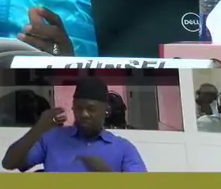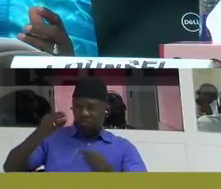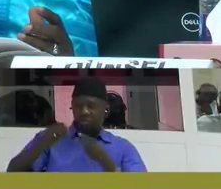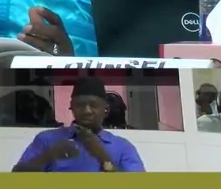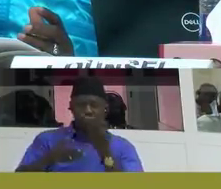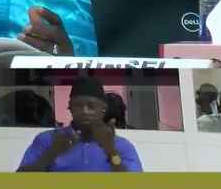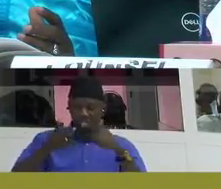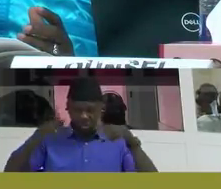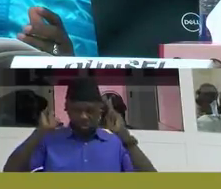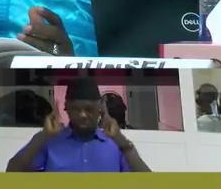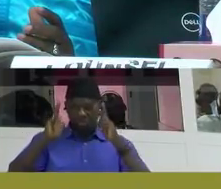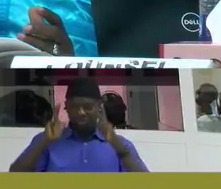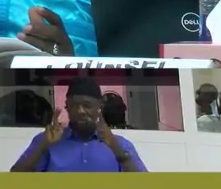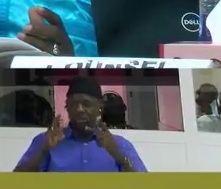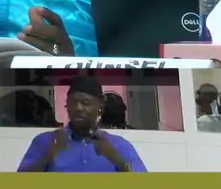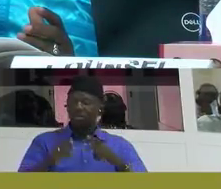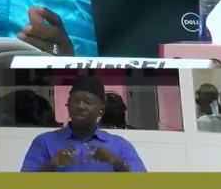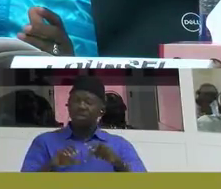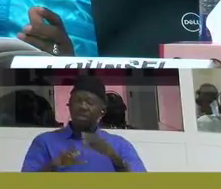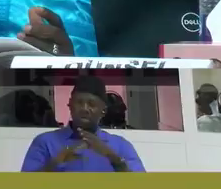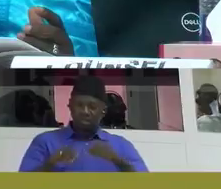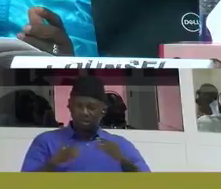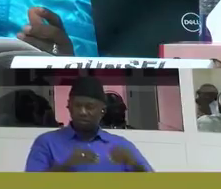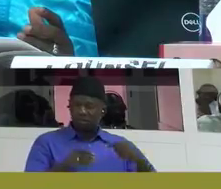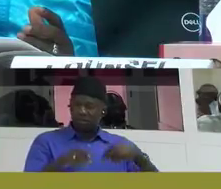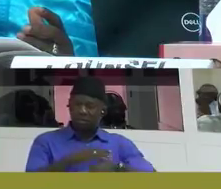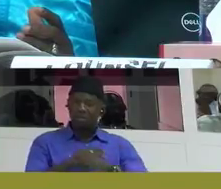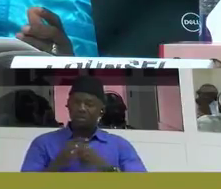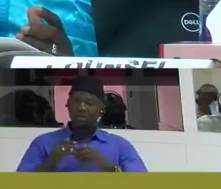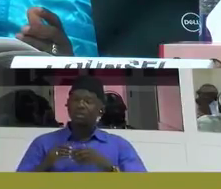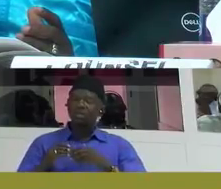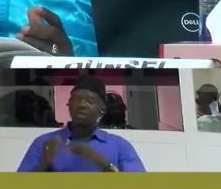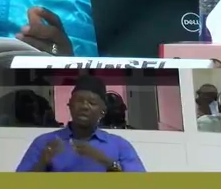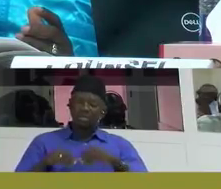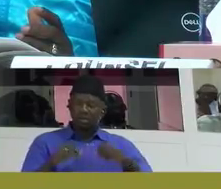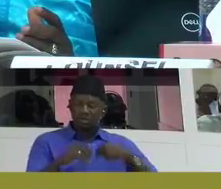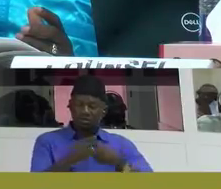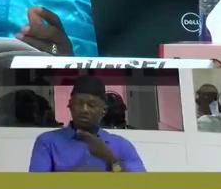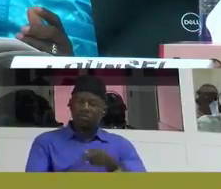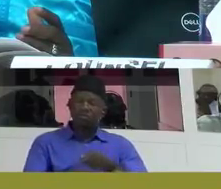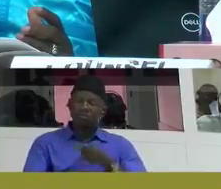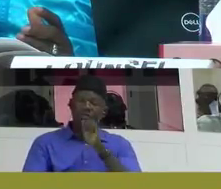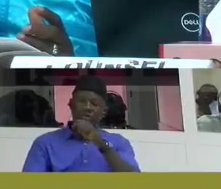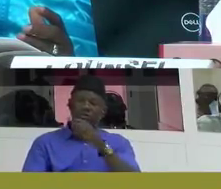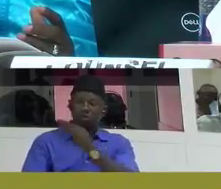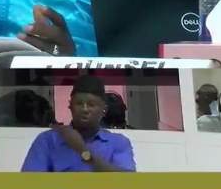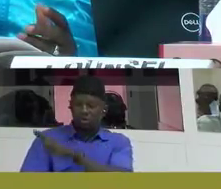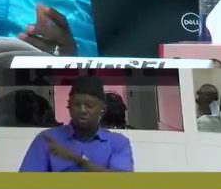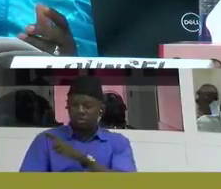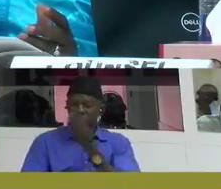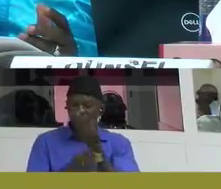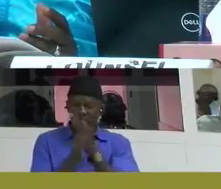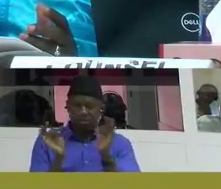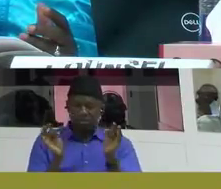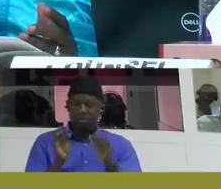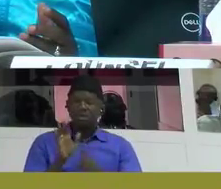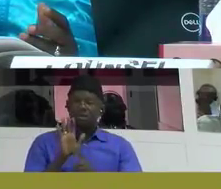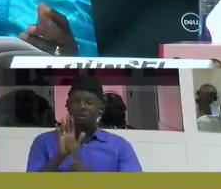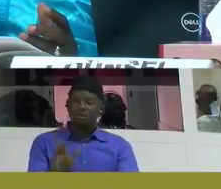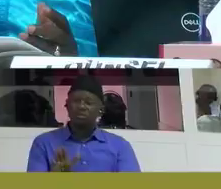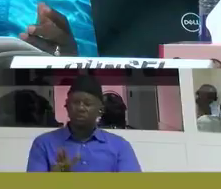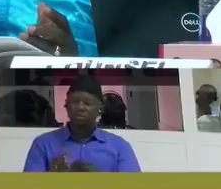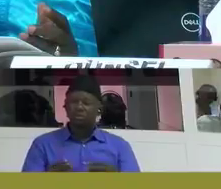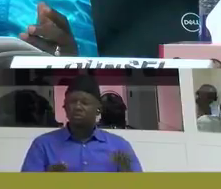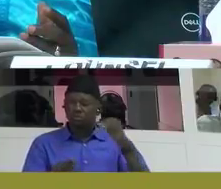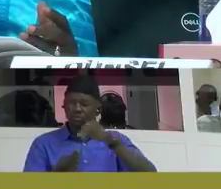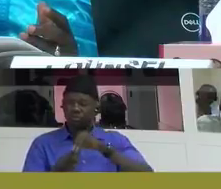interventions in the exercise of your religious freedoms that were made pursuant to this ban? Say, for instance, to